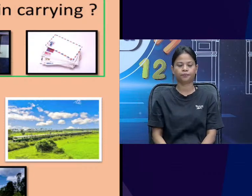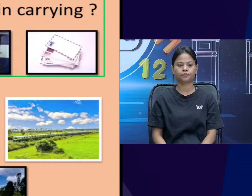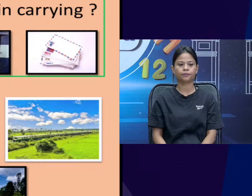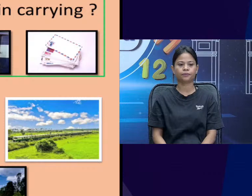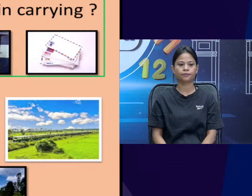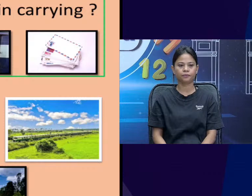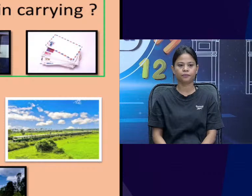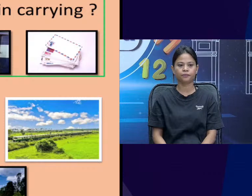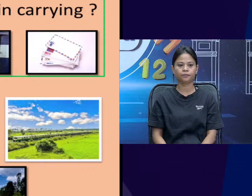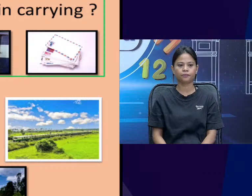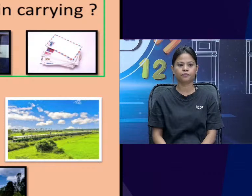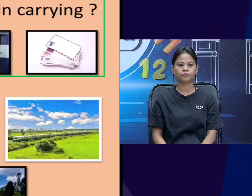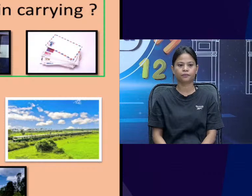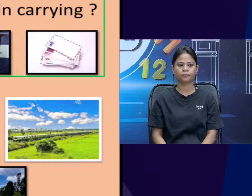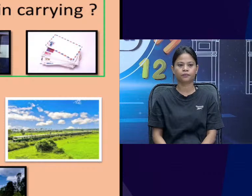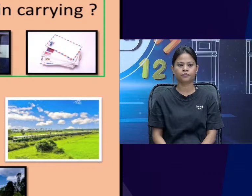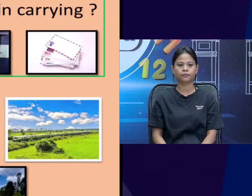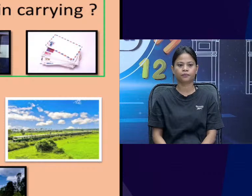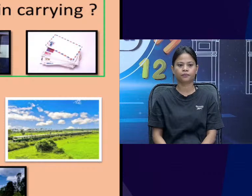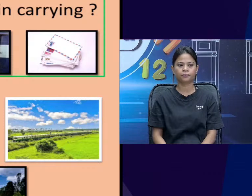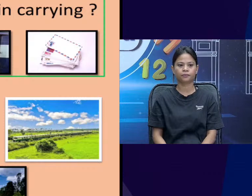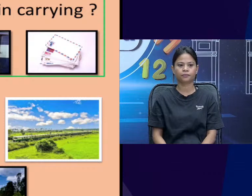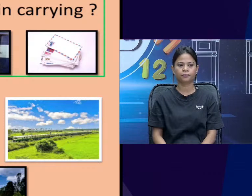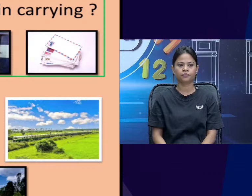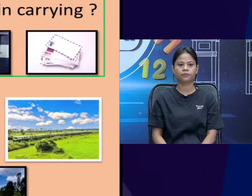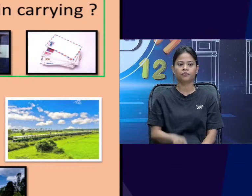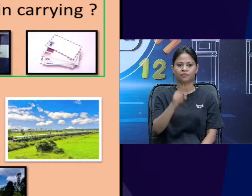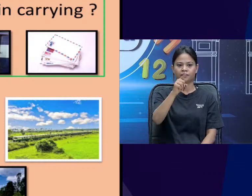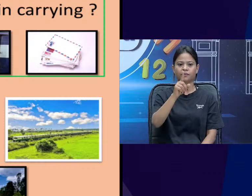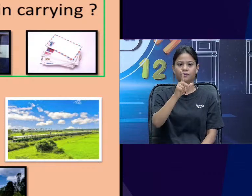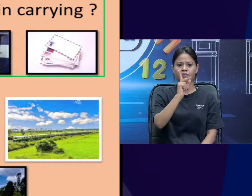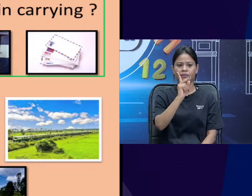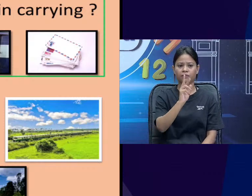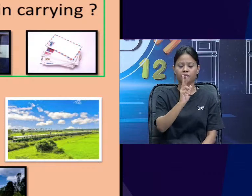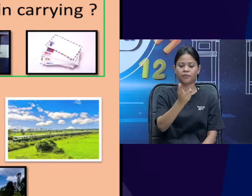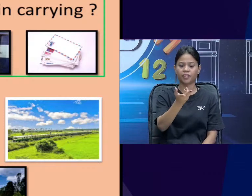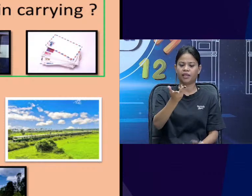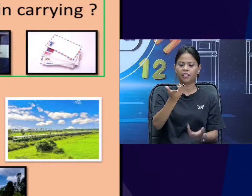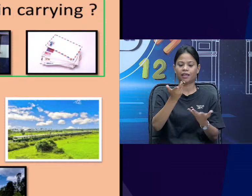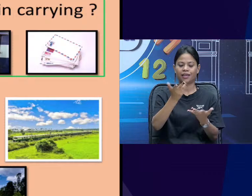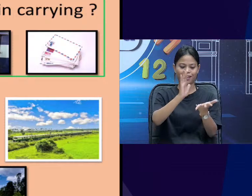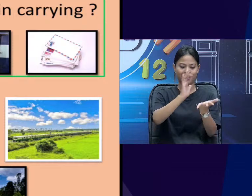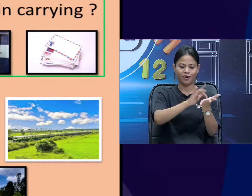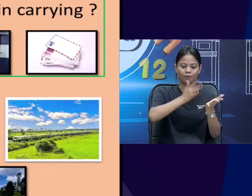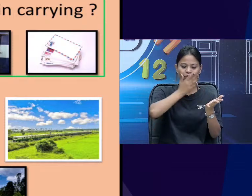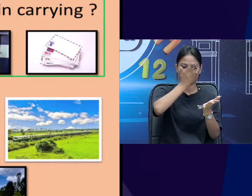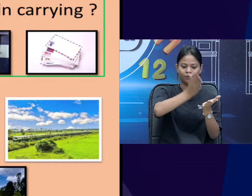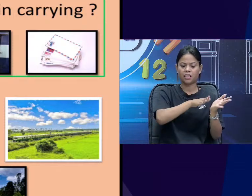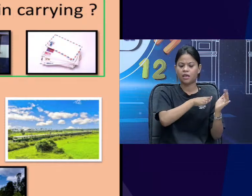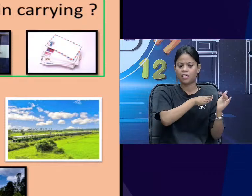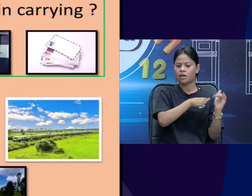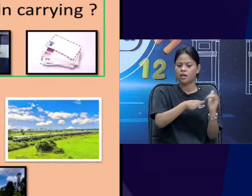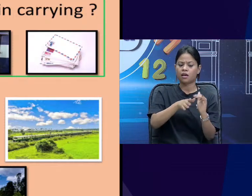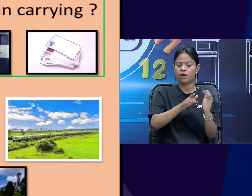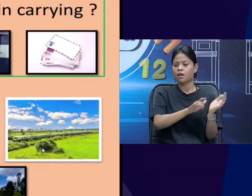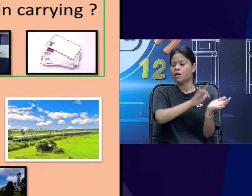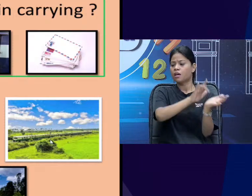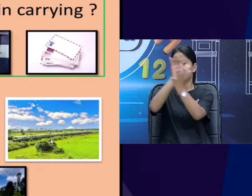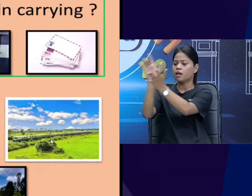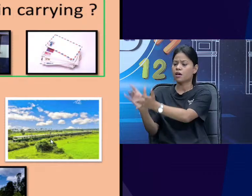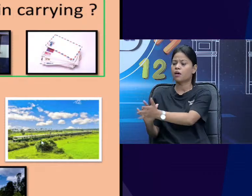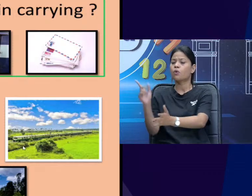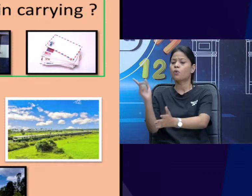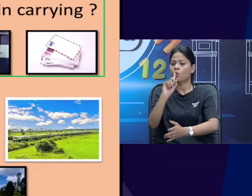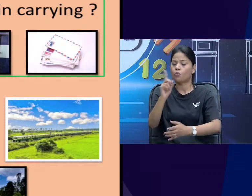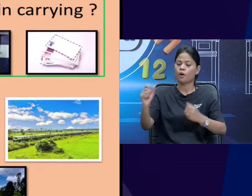which place is this train running? You can see here the train. Now here I have given 3